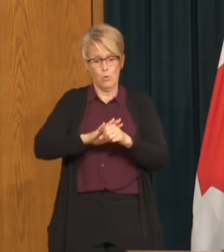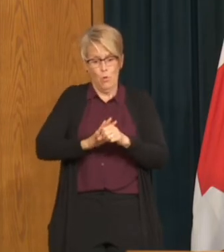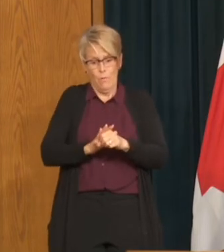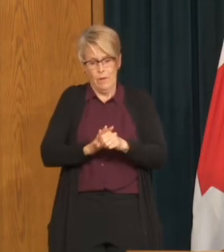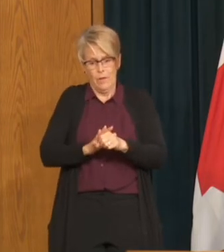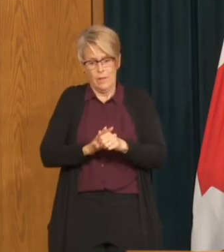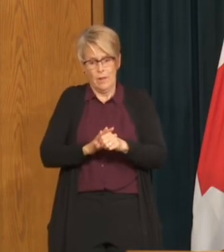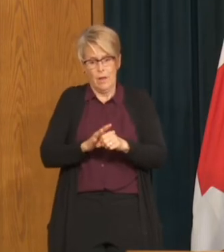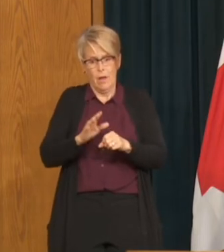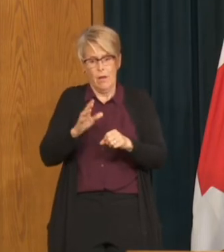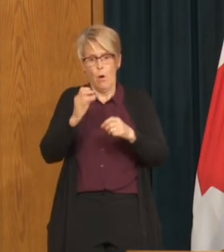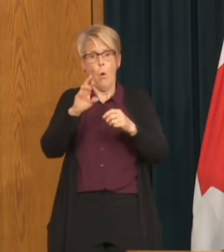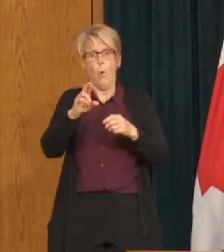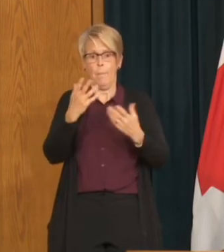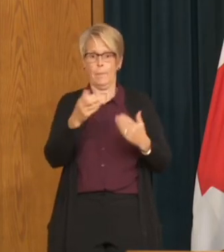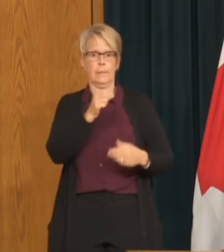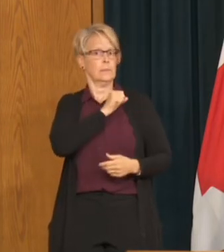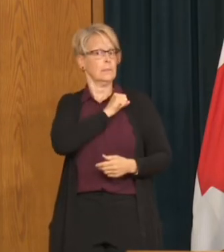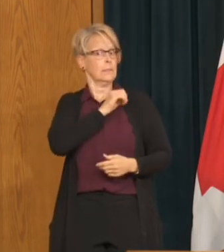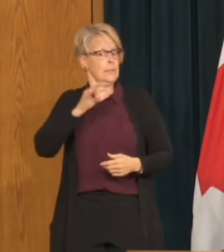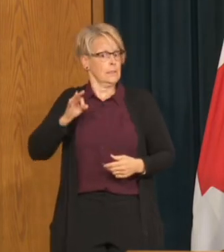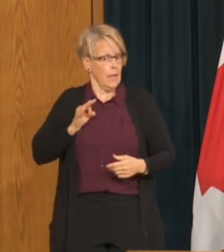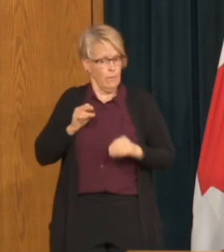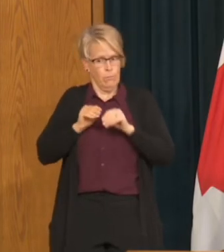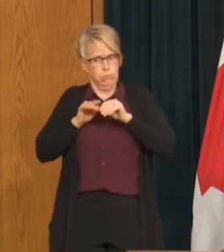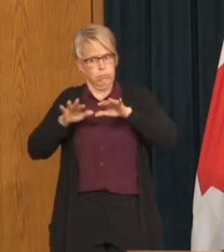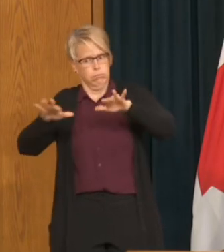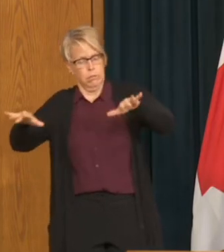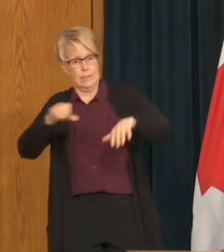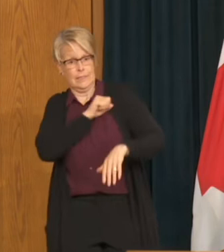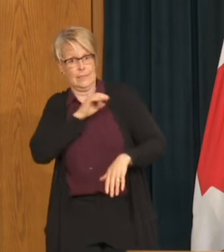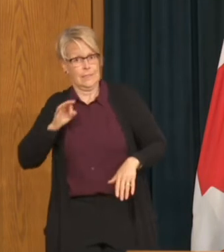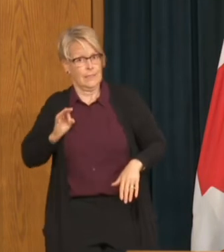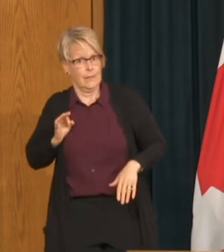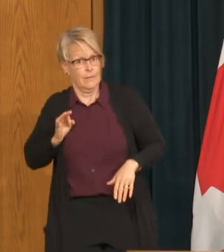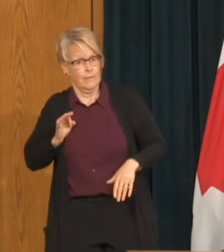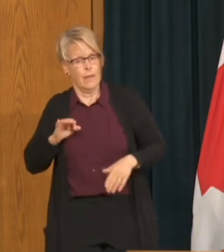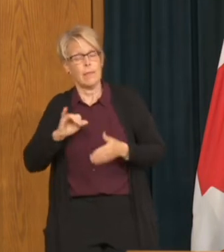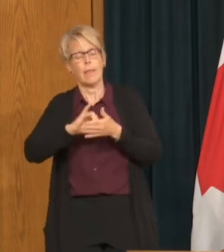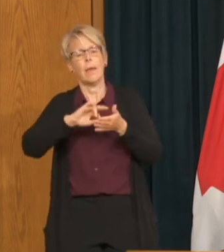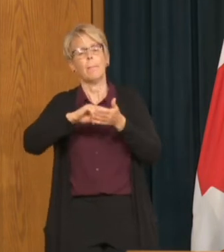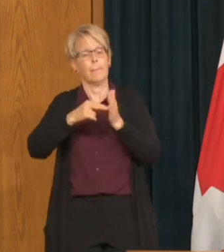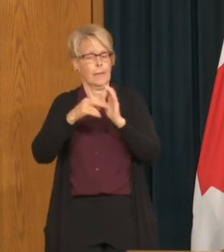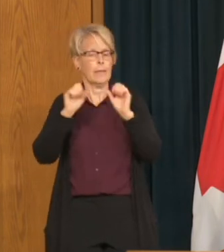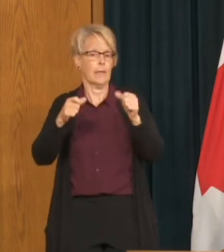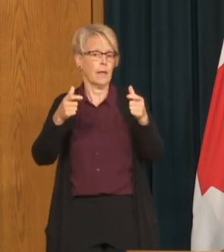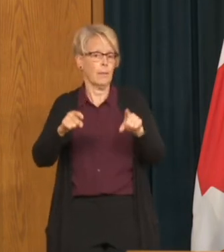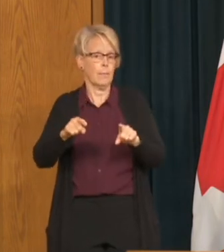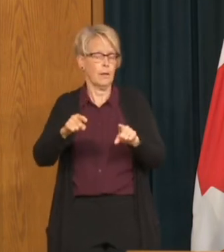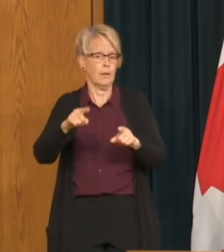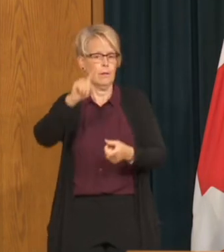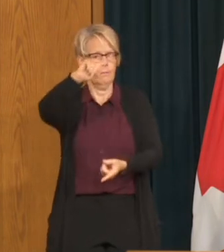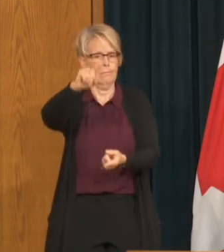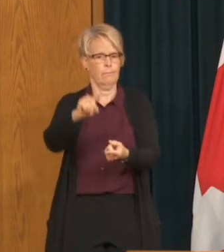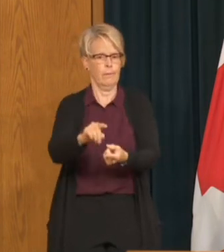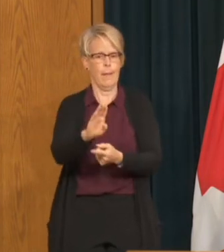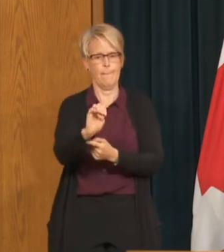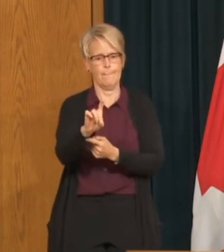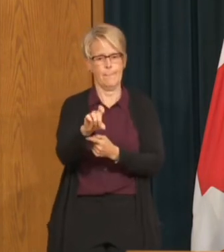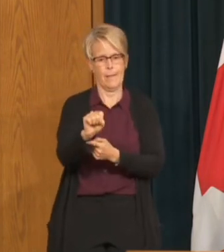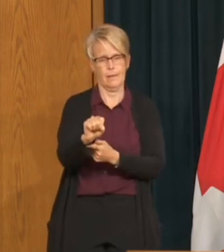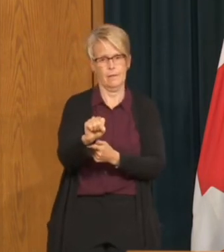large number of staff that were impacted by those cases, that could also result in a reduction of beds that we